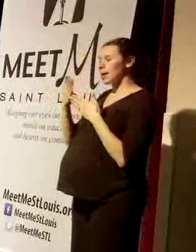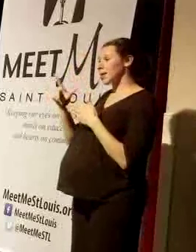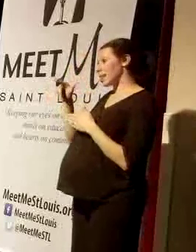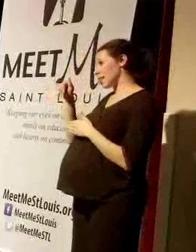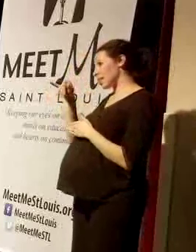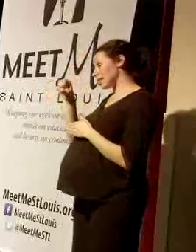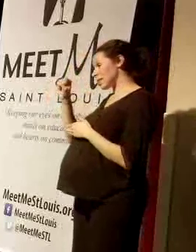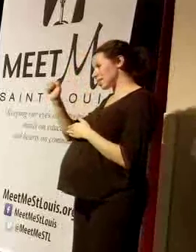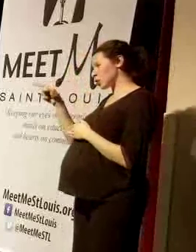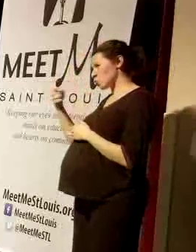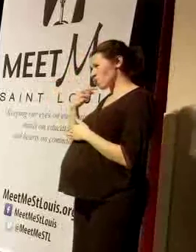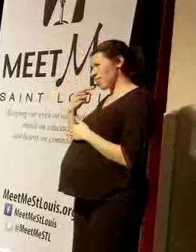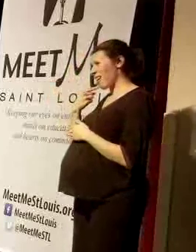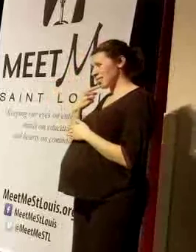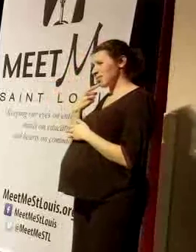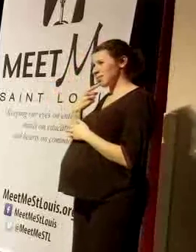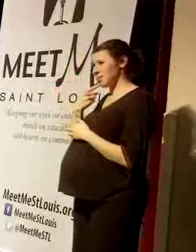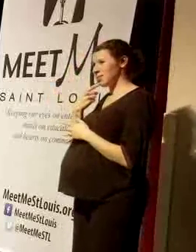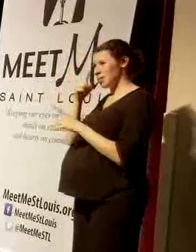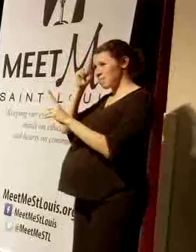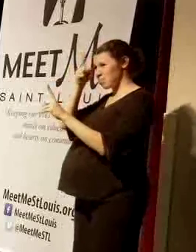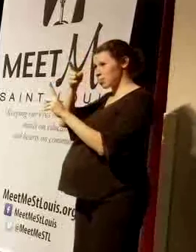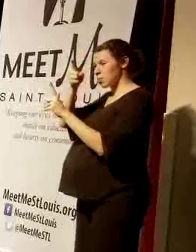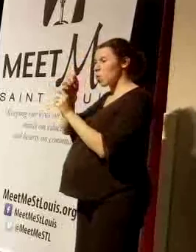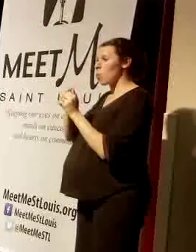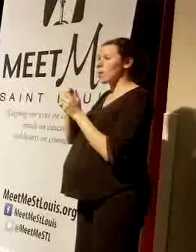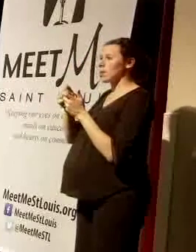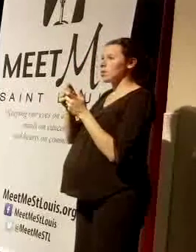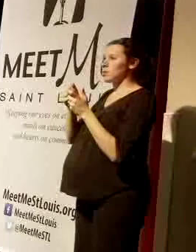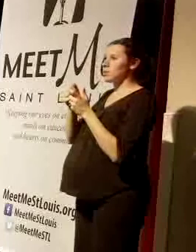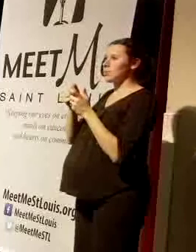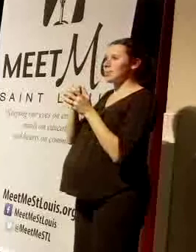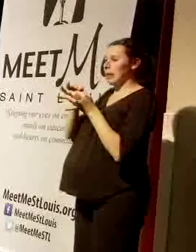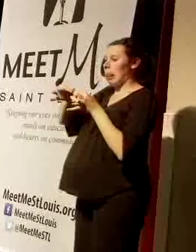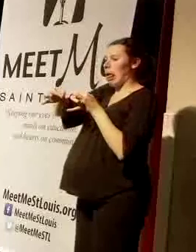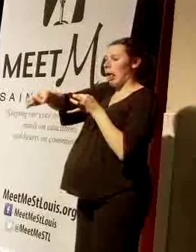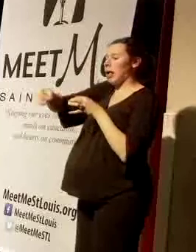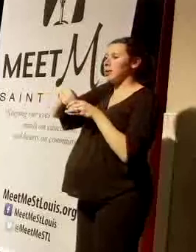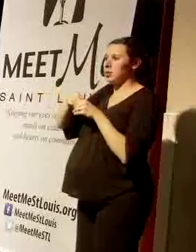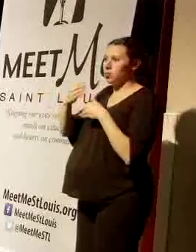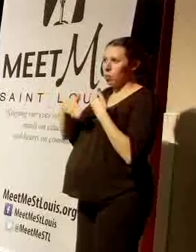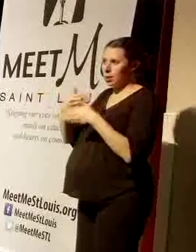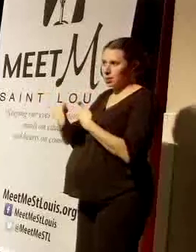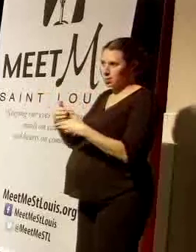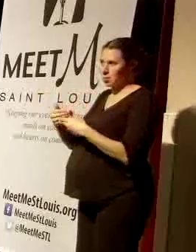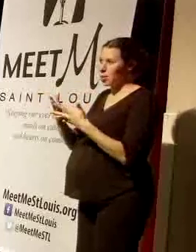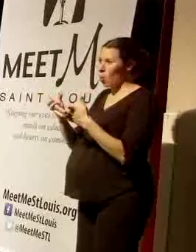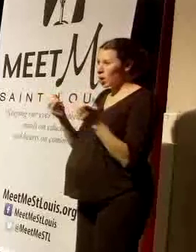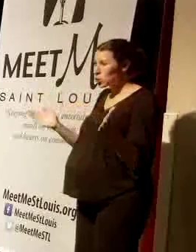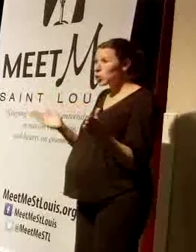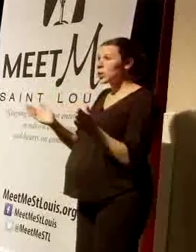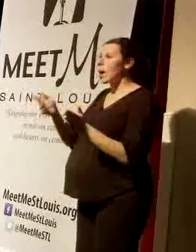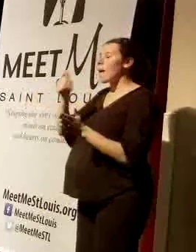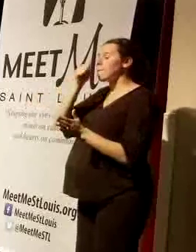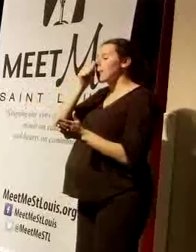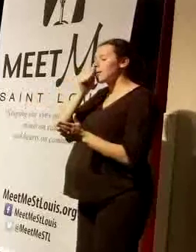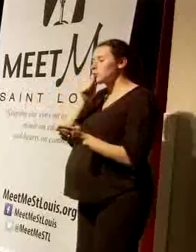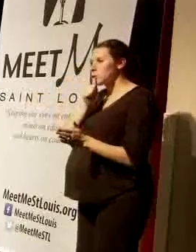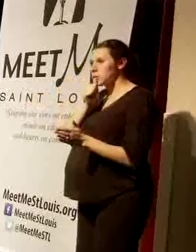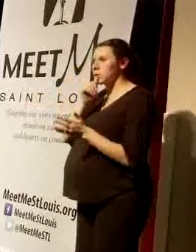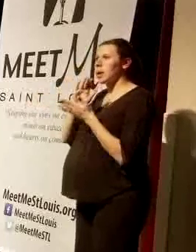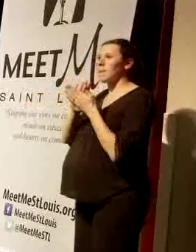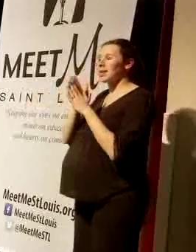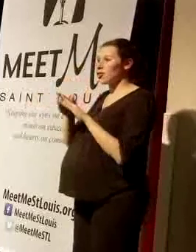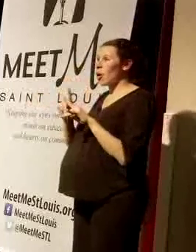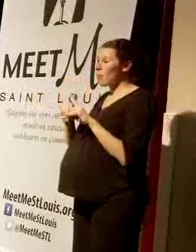hit it on the head in terms of the delay in the process. I want to encourage everyone to be patient, be peaceful.